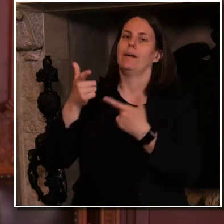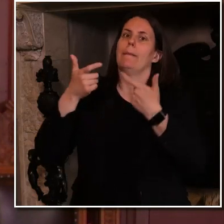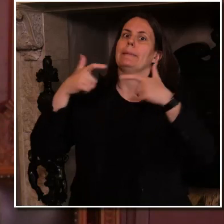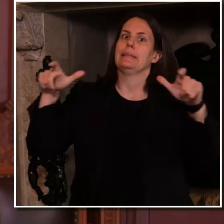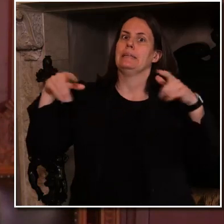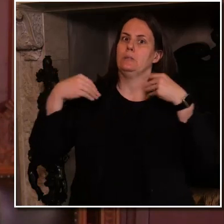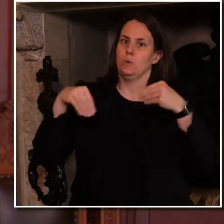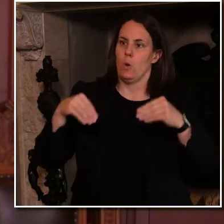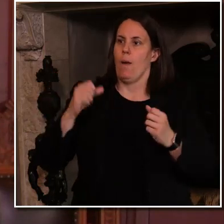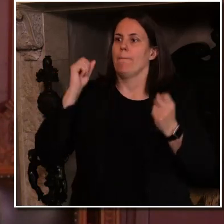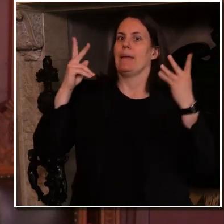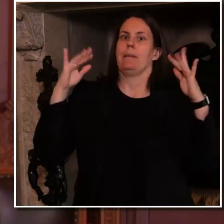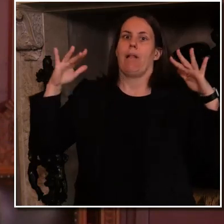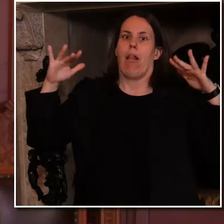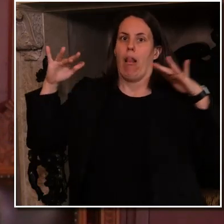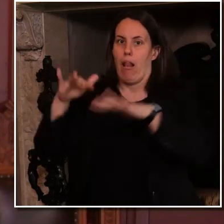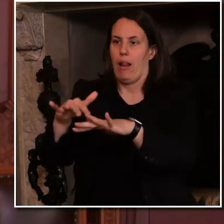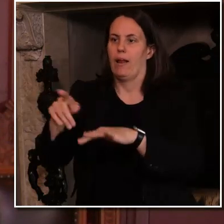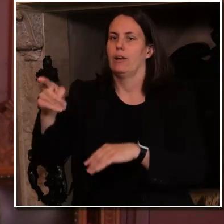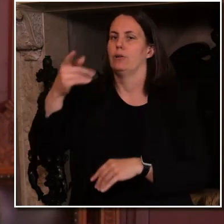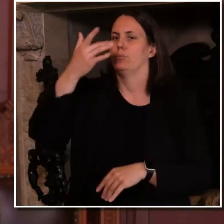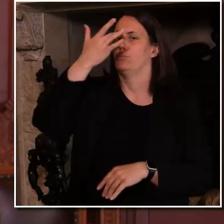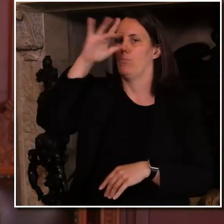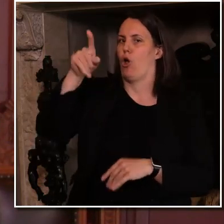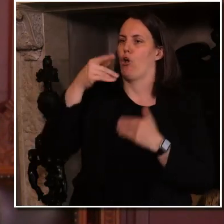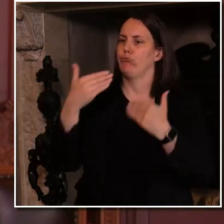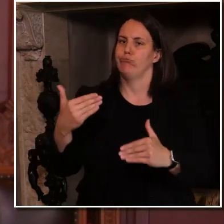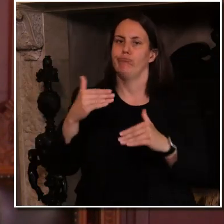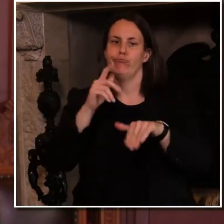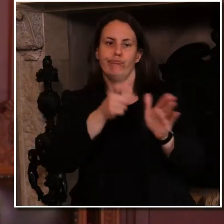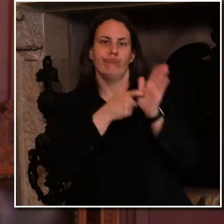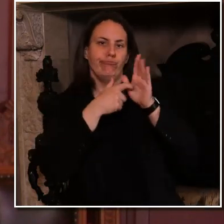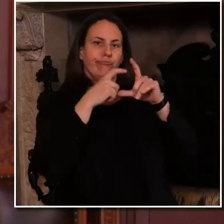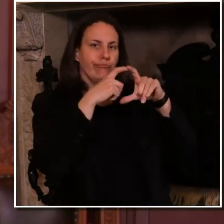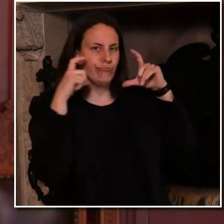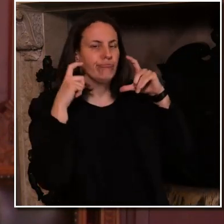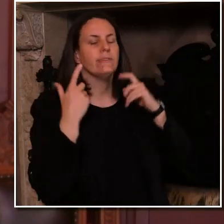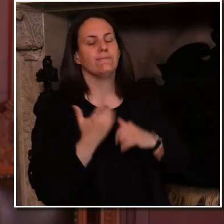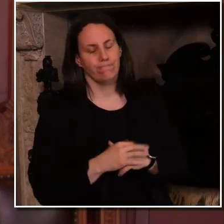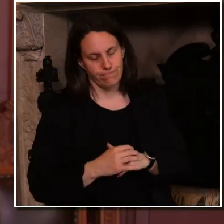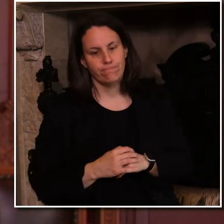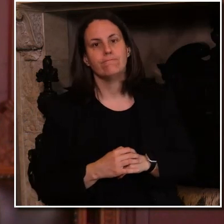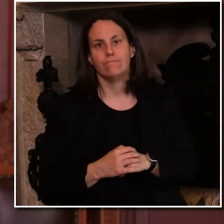there. And not only do we hope that the